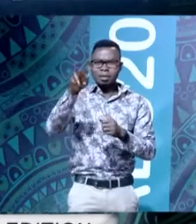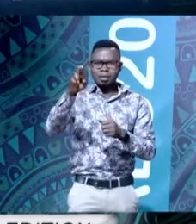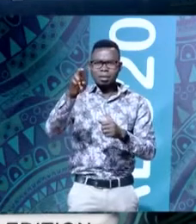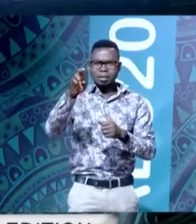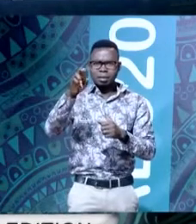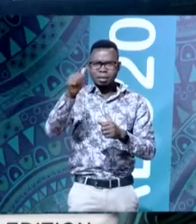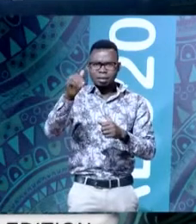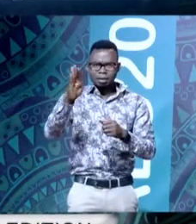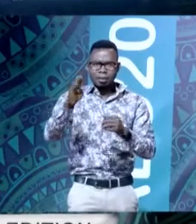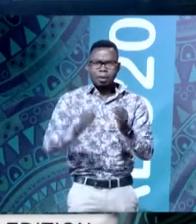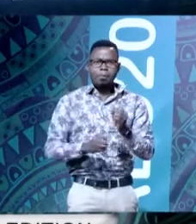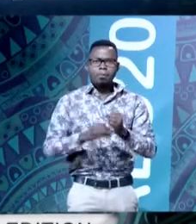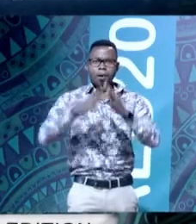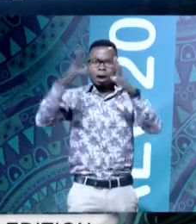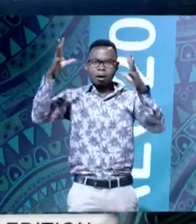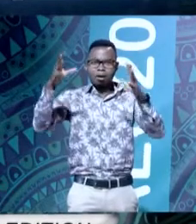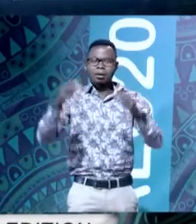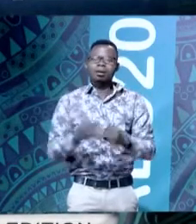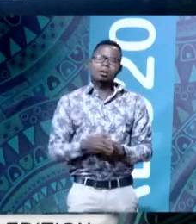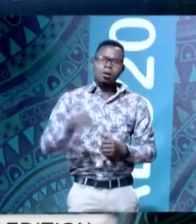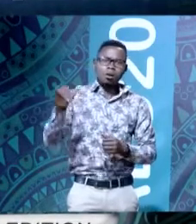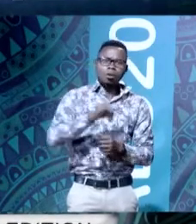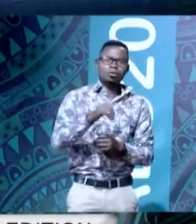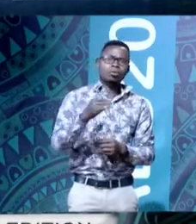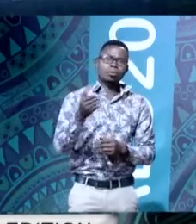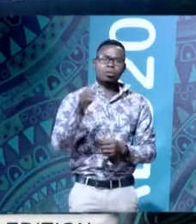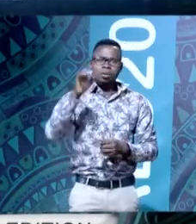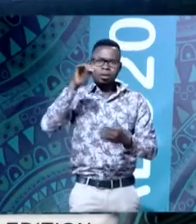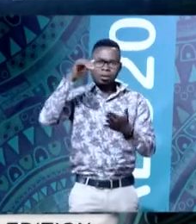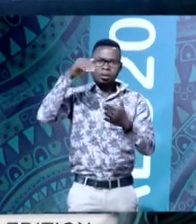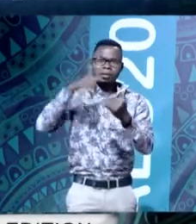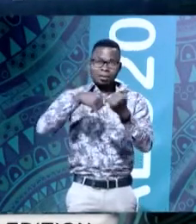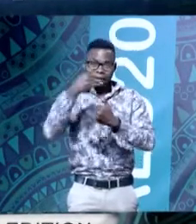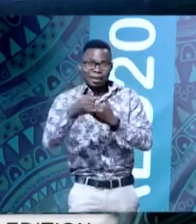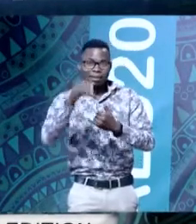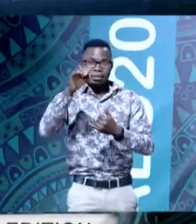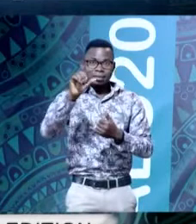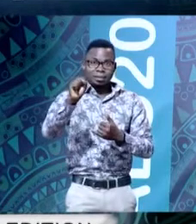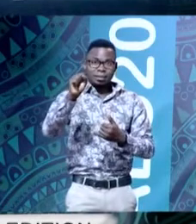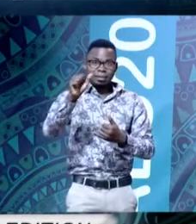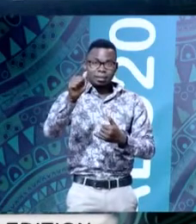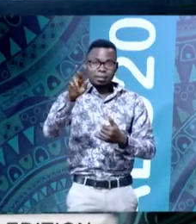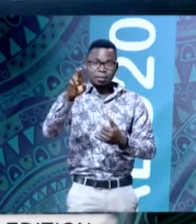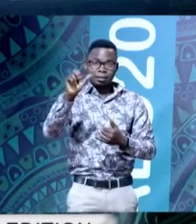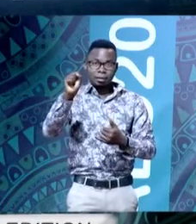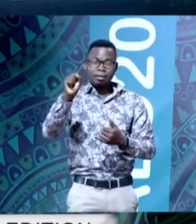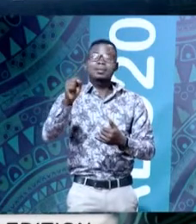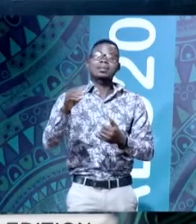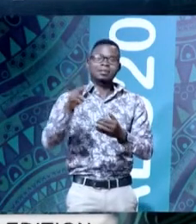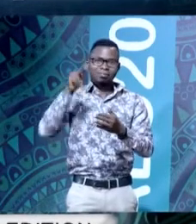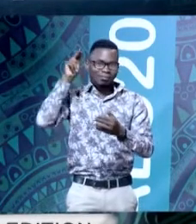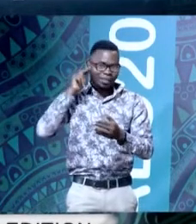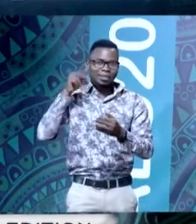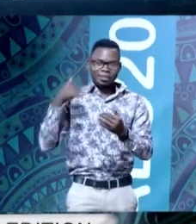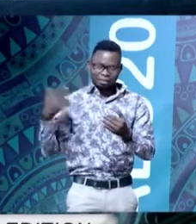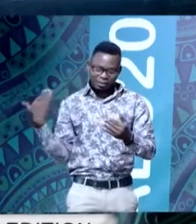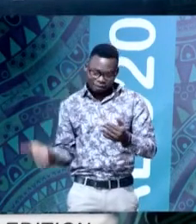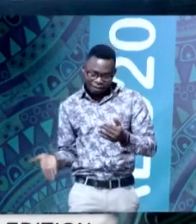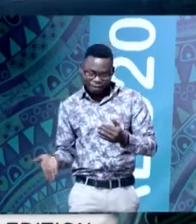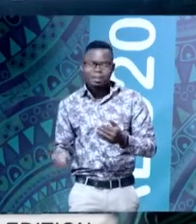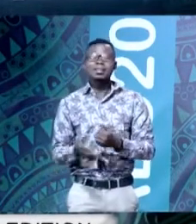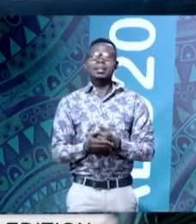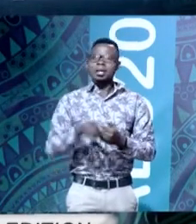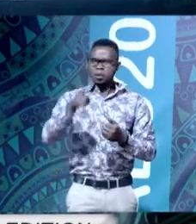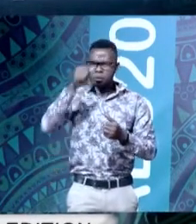Egypt, in Libya. We saw the NSAS protest in Nigeria just a few days ago and all of that. How do you think that